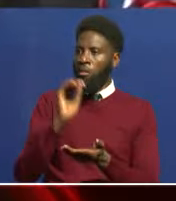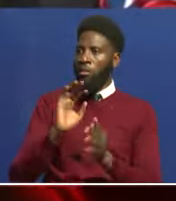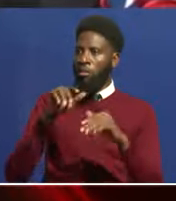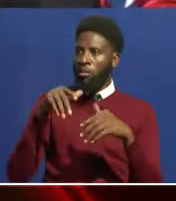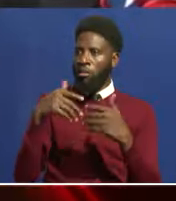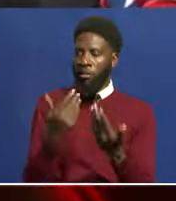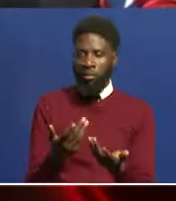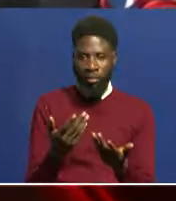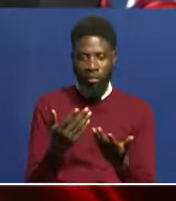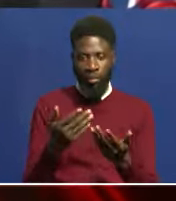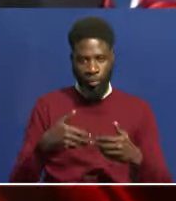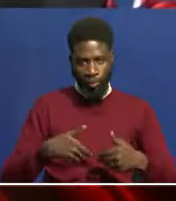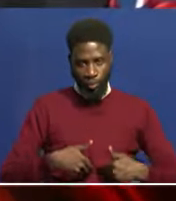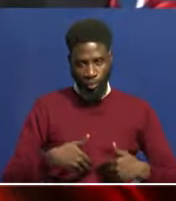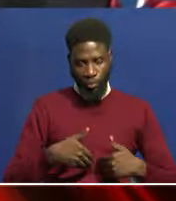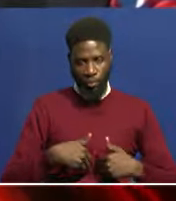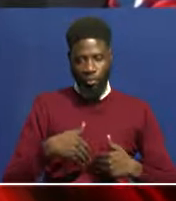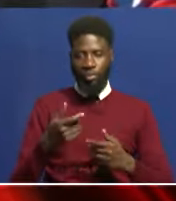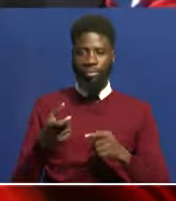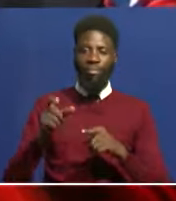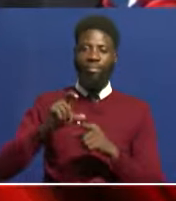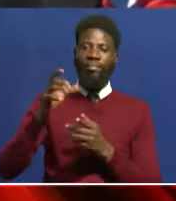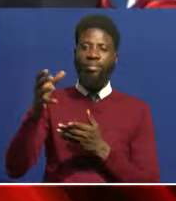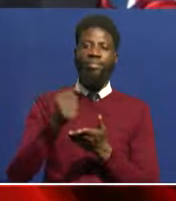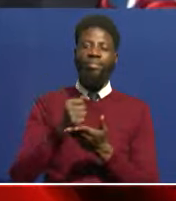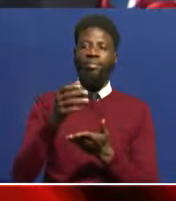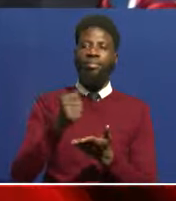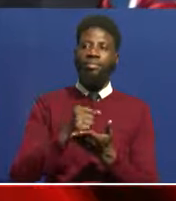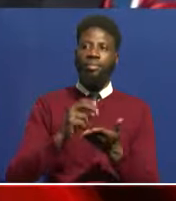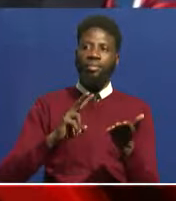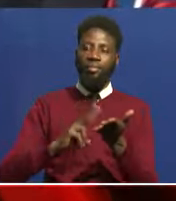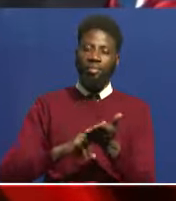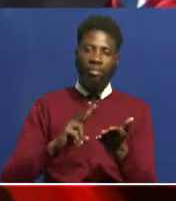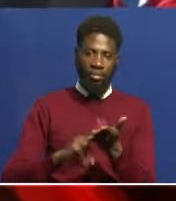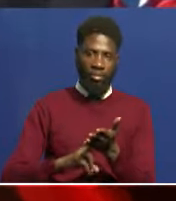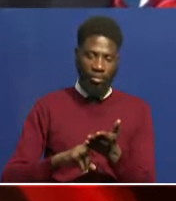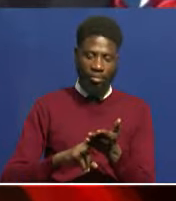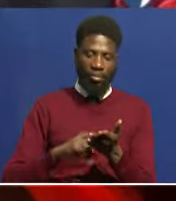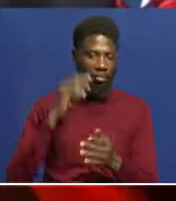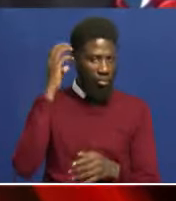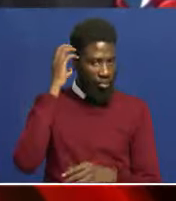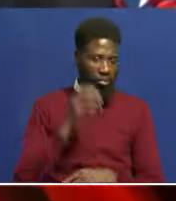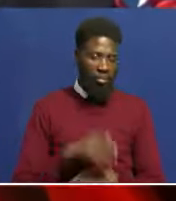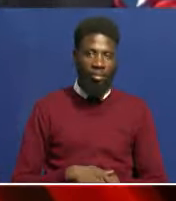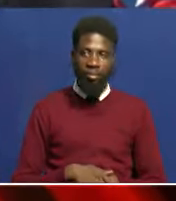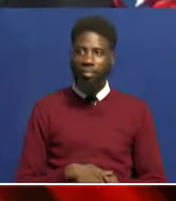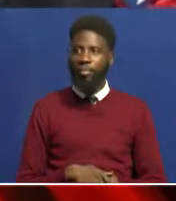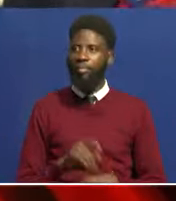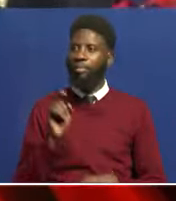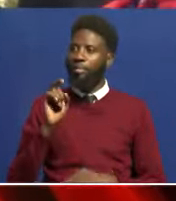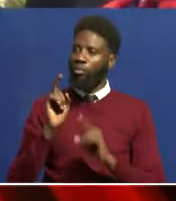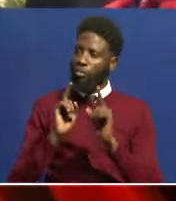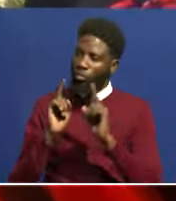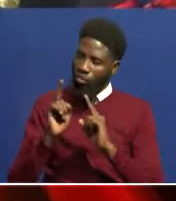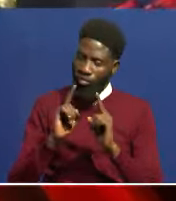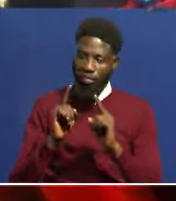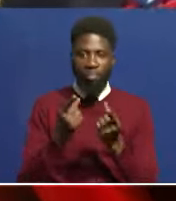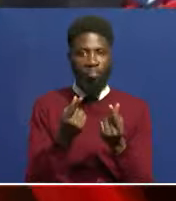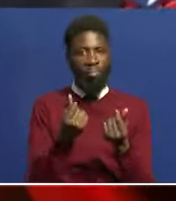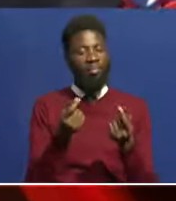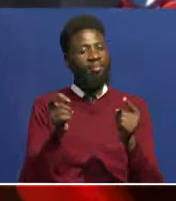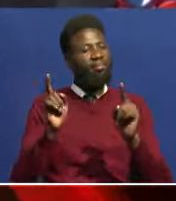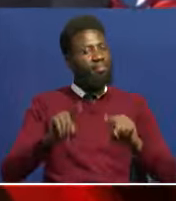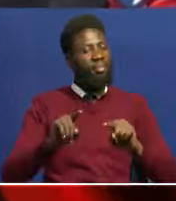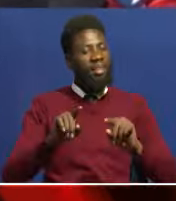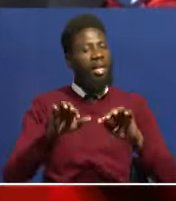centers. Conversation, even if not just against gambling per se, but just talk about the effects. And in so doing,